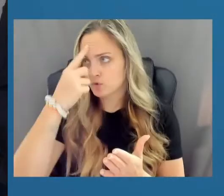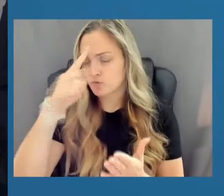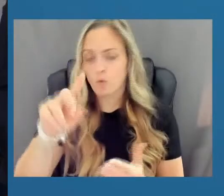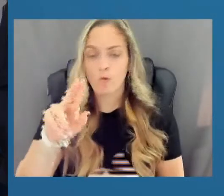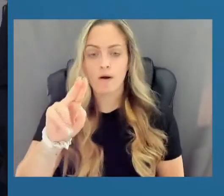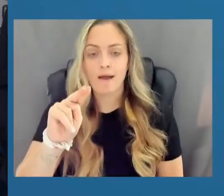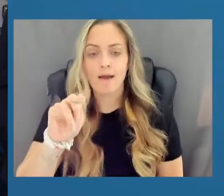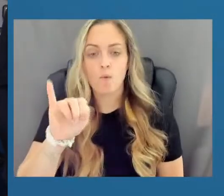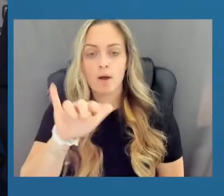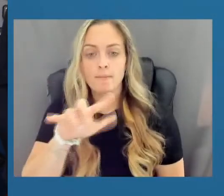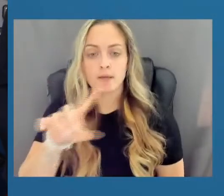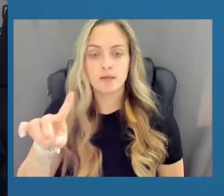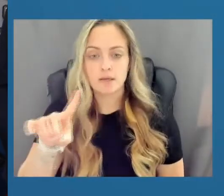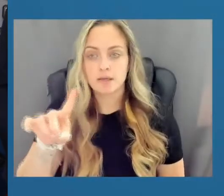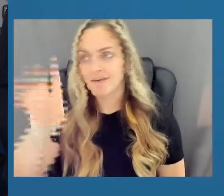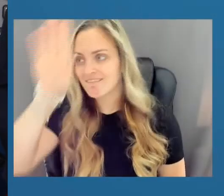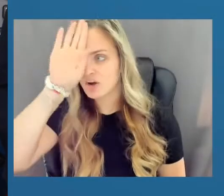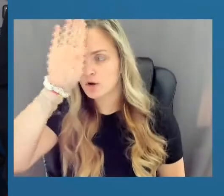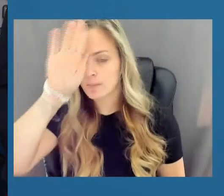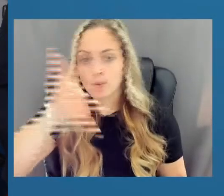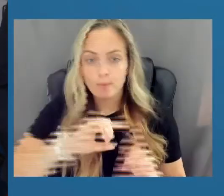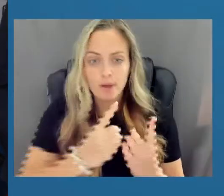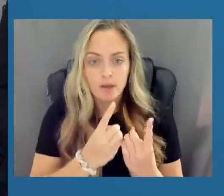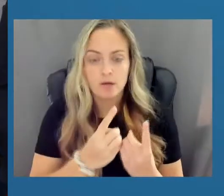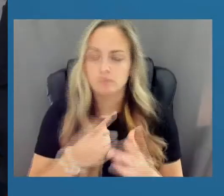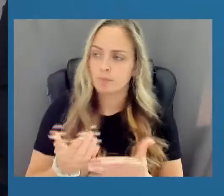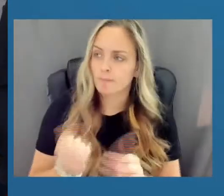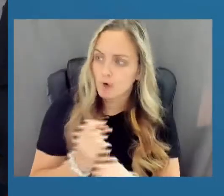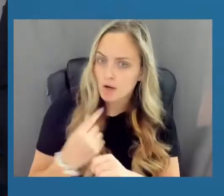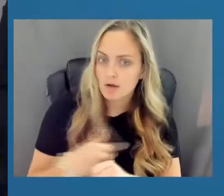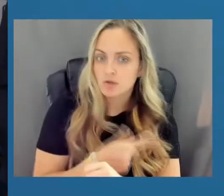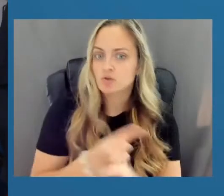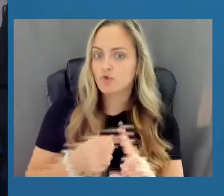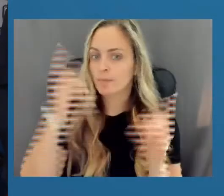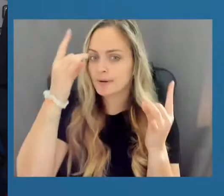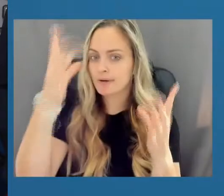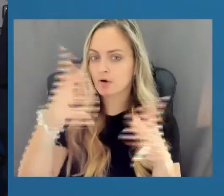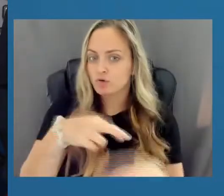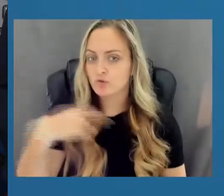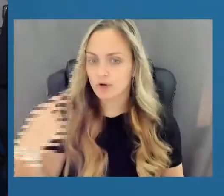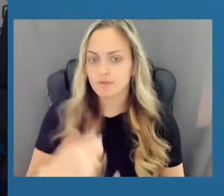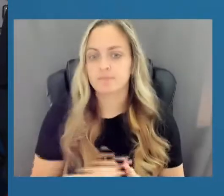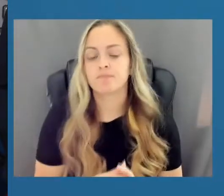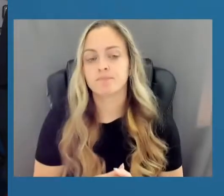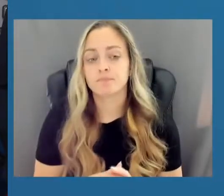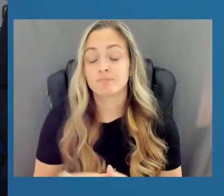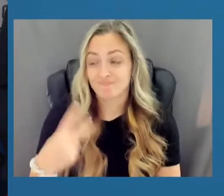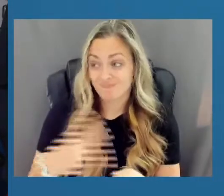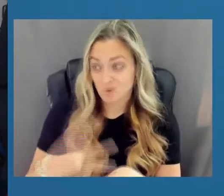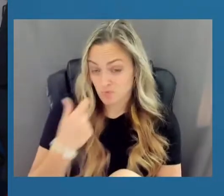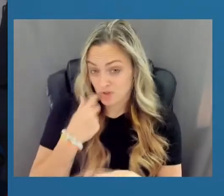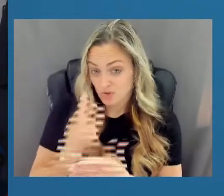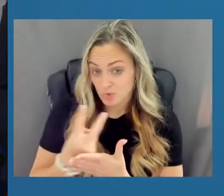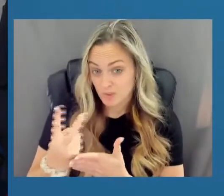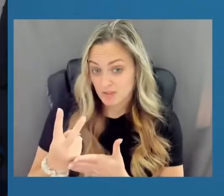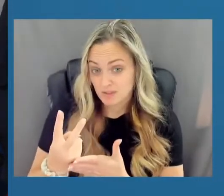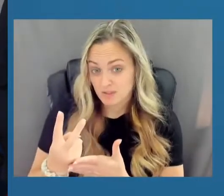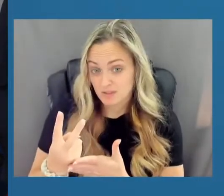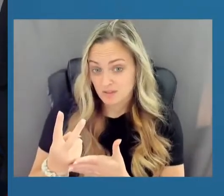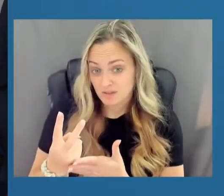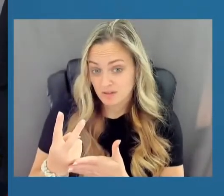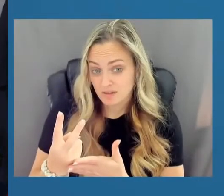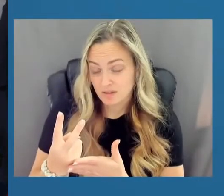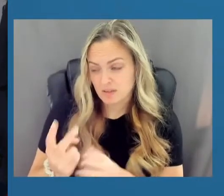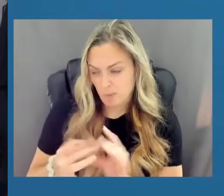NYPD and the fire department to protect us from terrorist threats. And twice in the last 2 weeks, as I